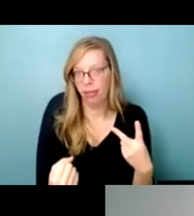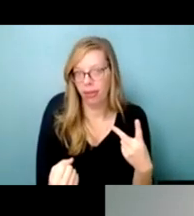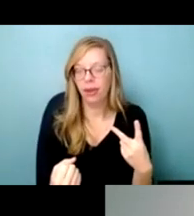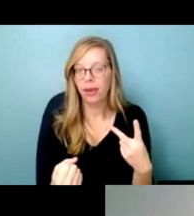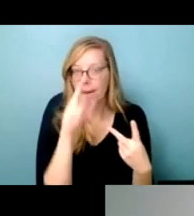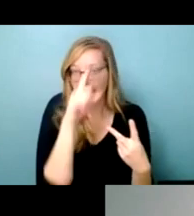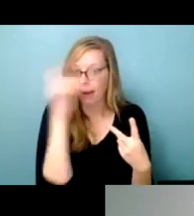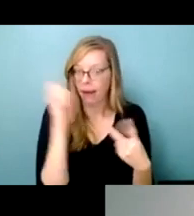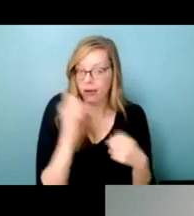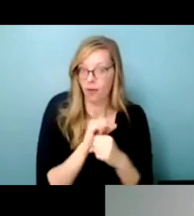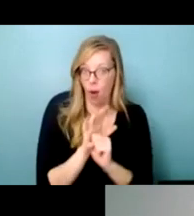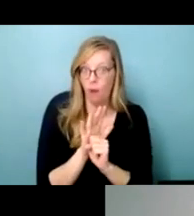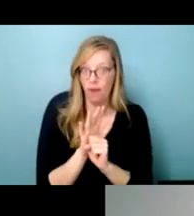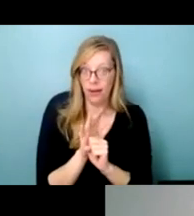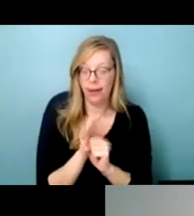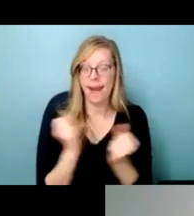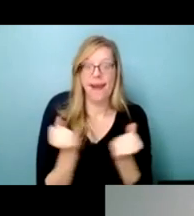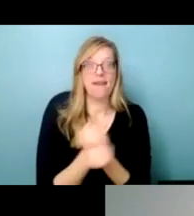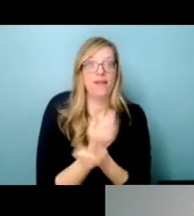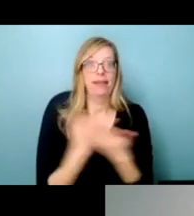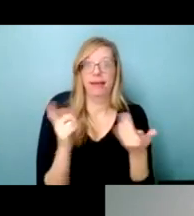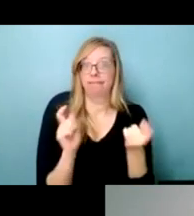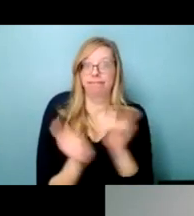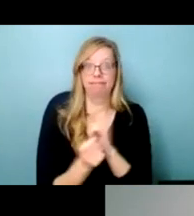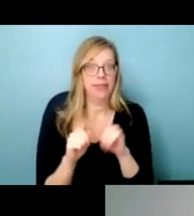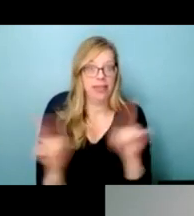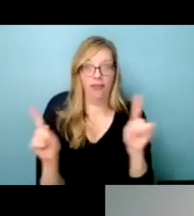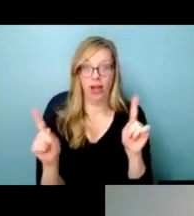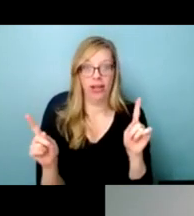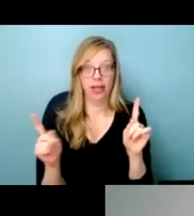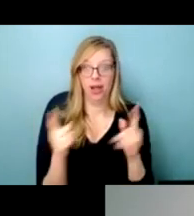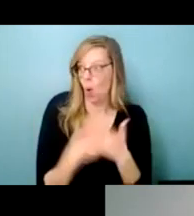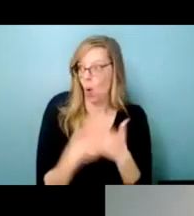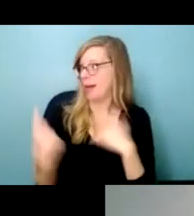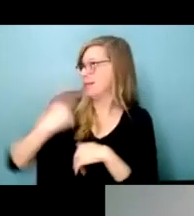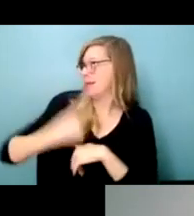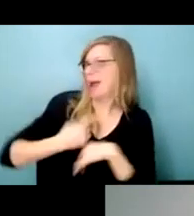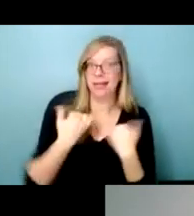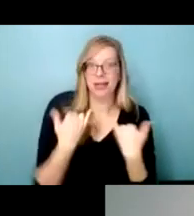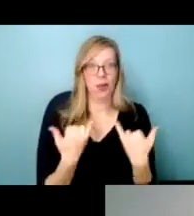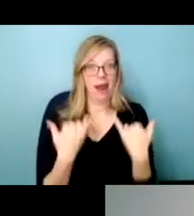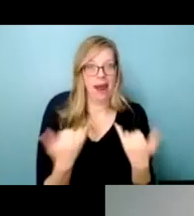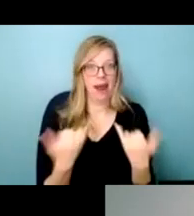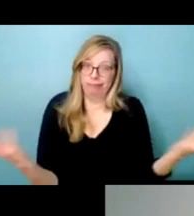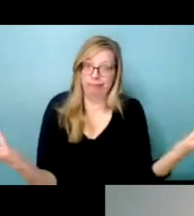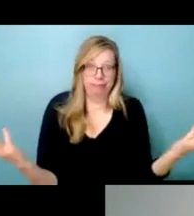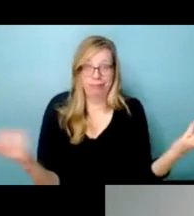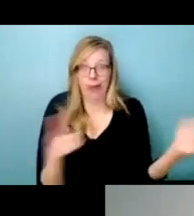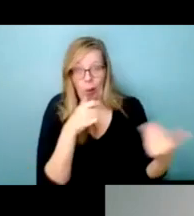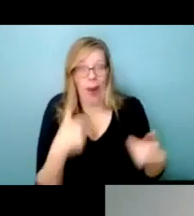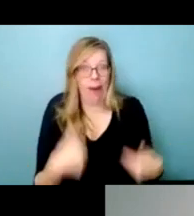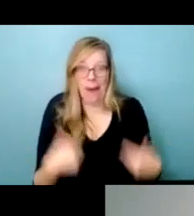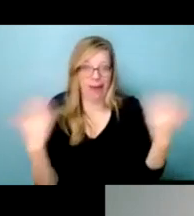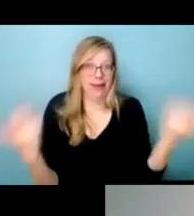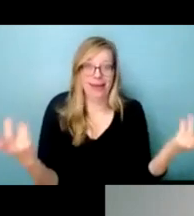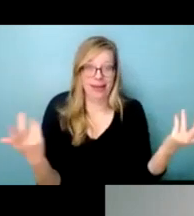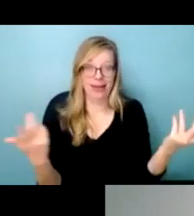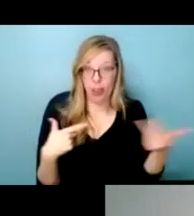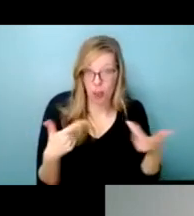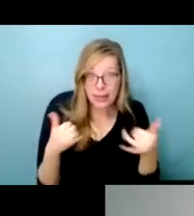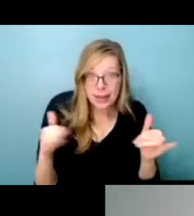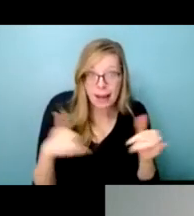of COVID, everything is different. What day is it? Who am I? Do I still have a